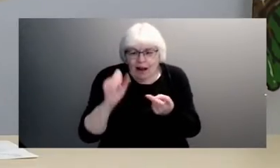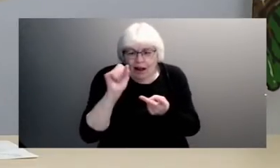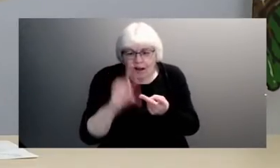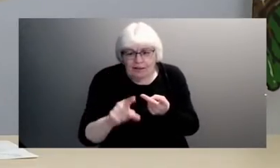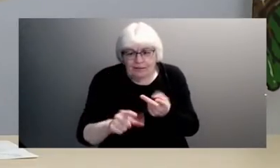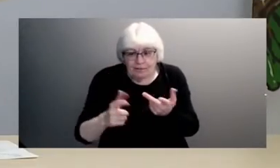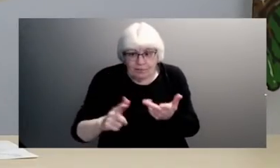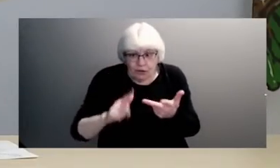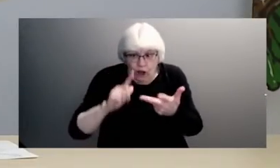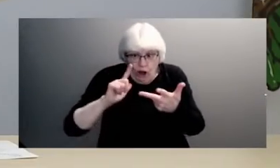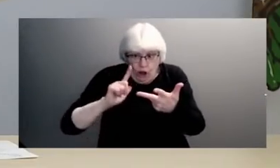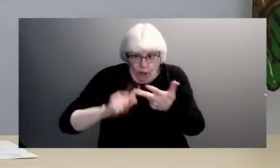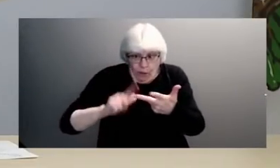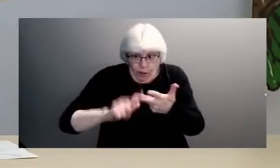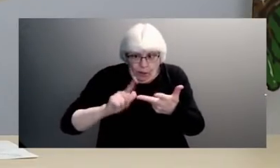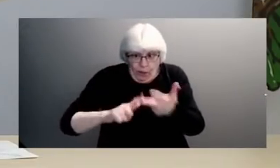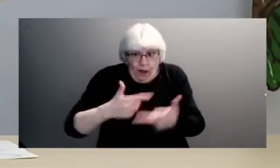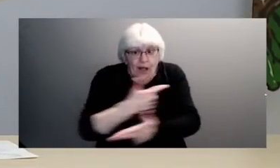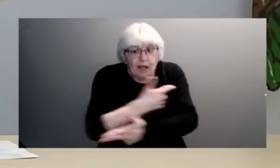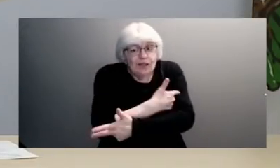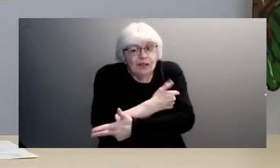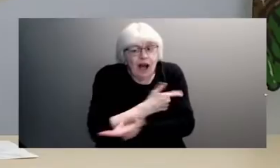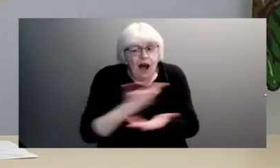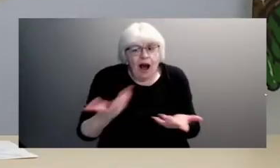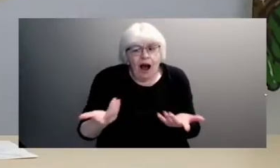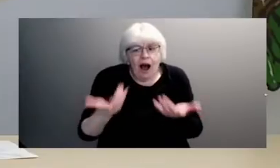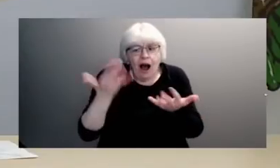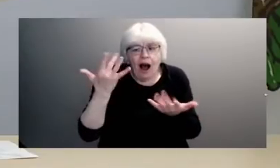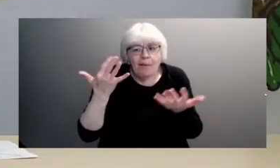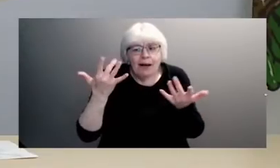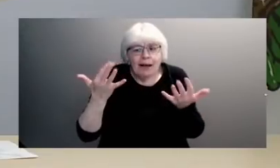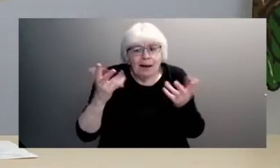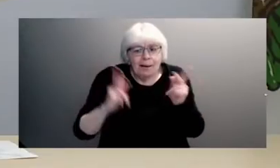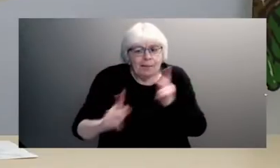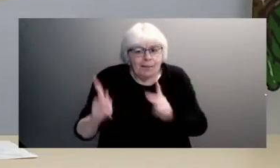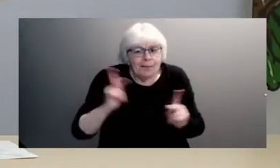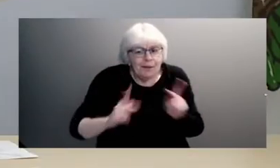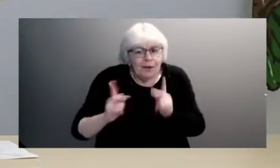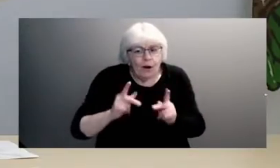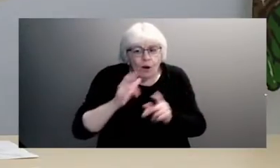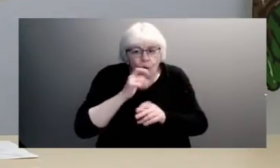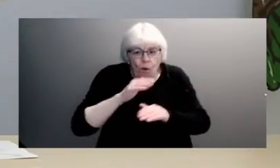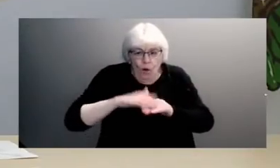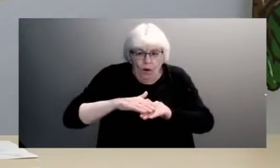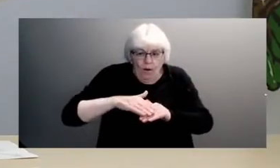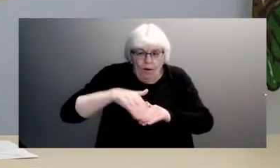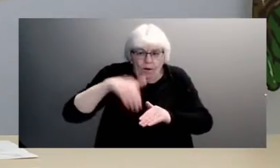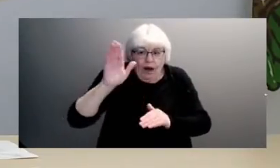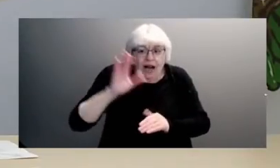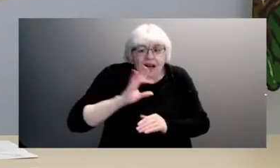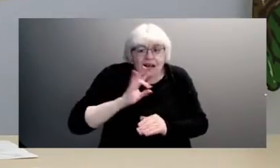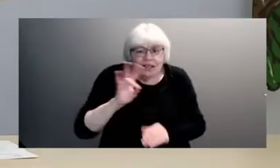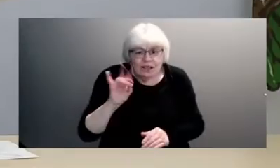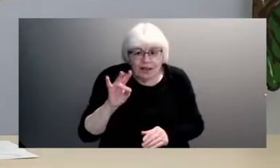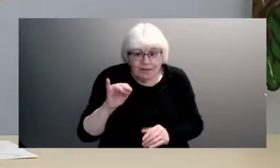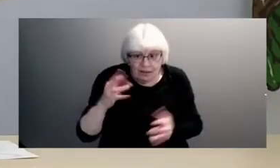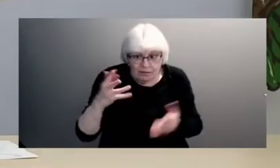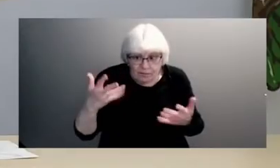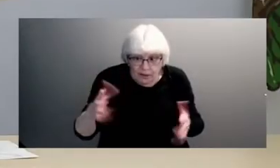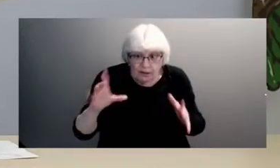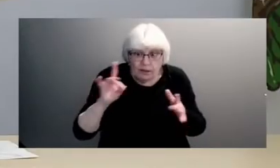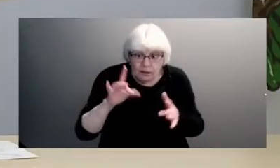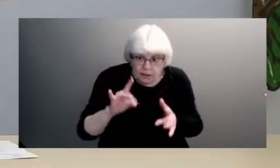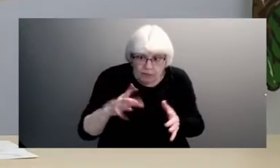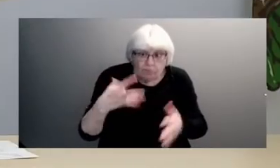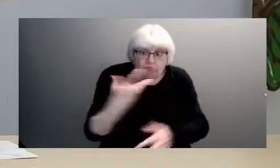of long-term care residents have received the booster? Yes, so I didn't bring all the breakdown in front of me,